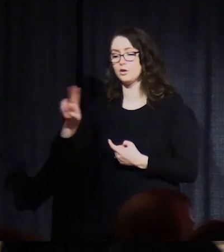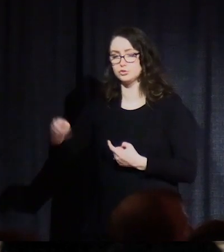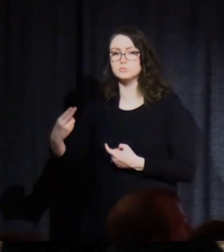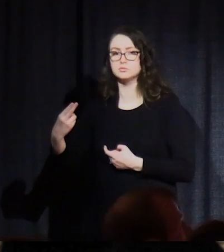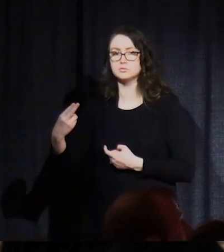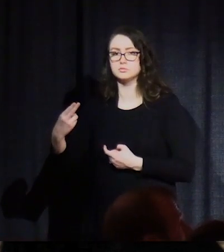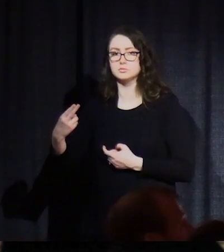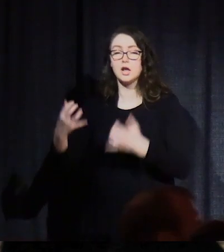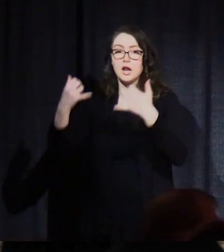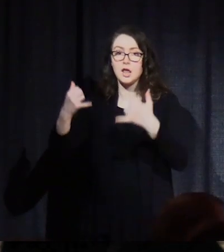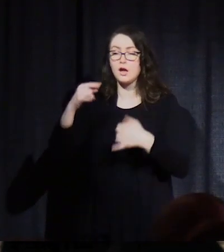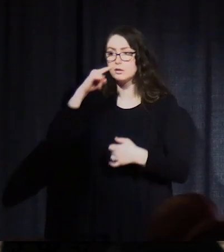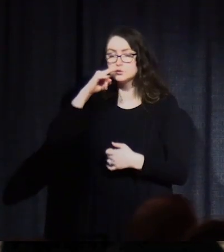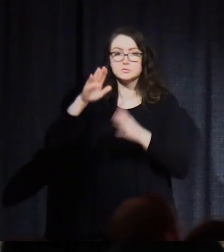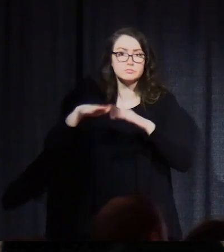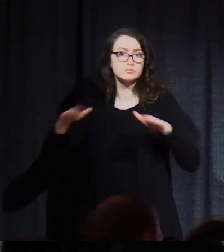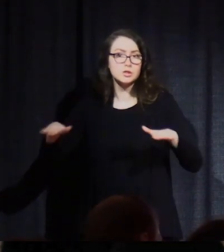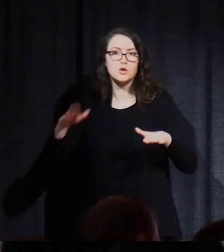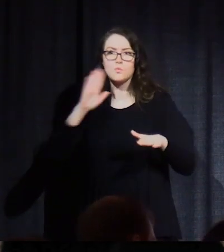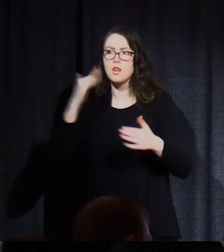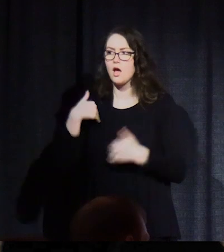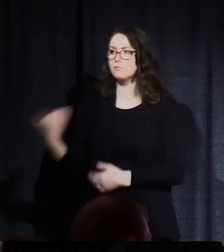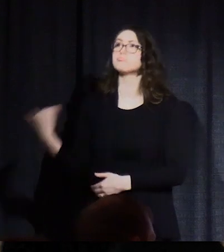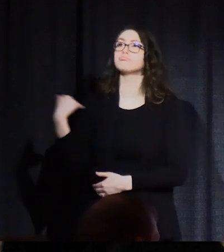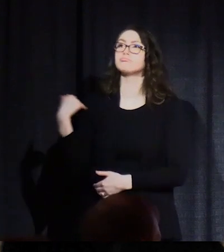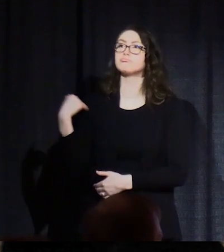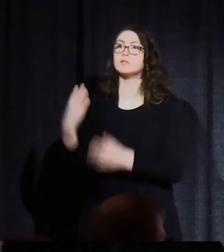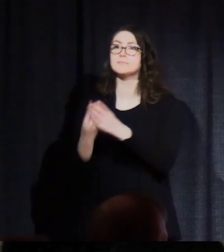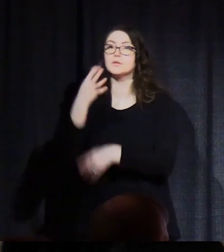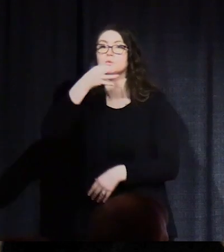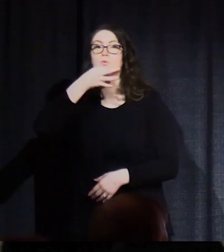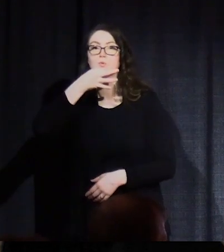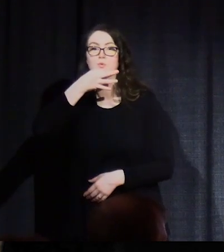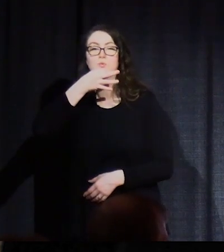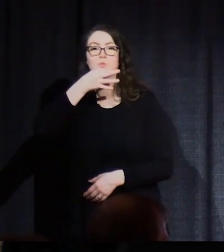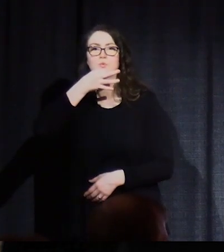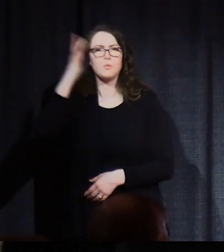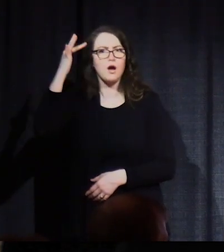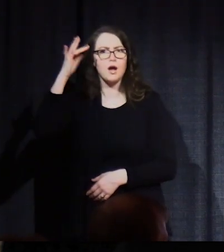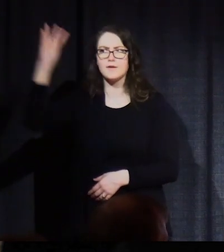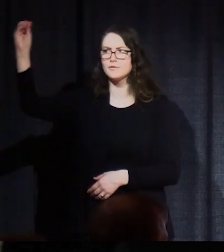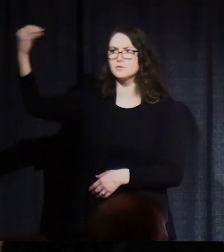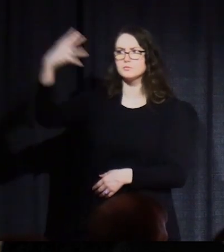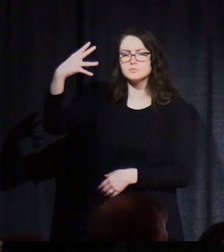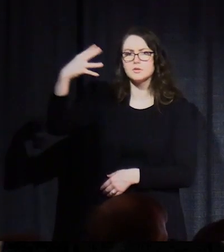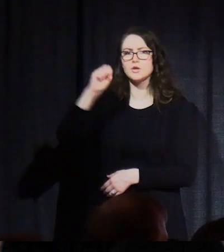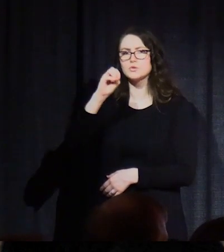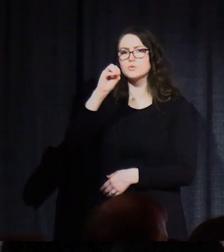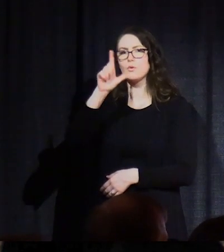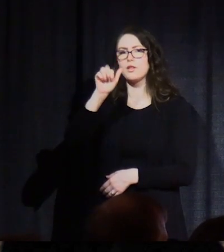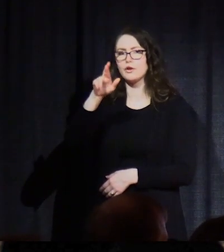Now, the children will have the solar farm as a reminder that spring is around the corner. The solar will power not just the